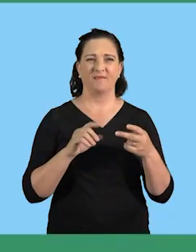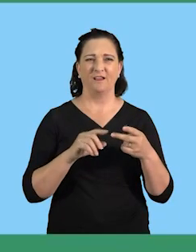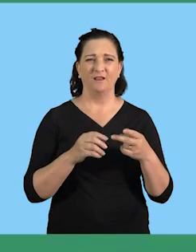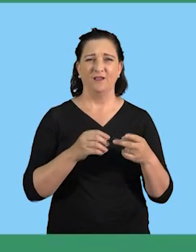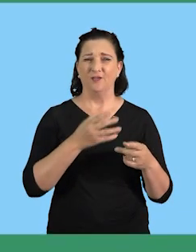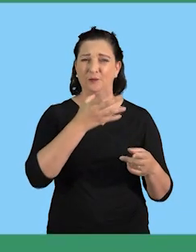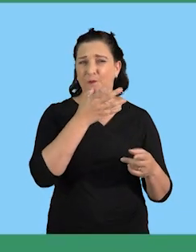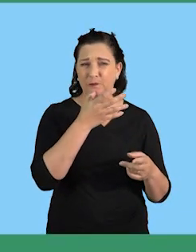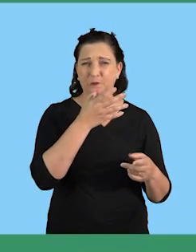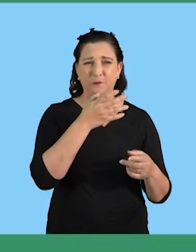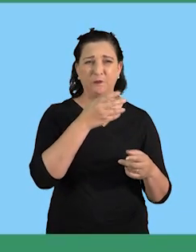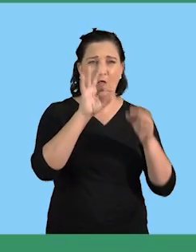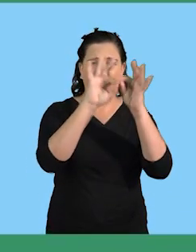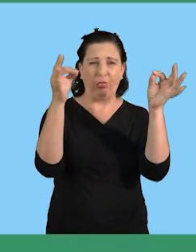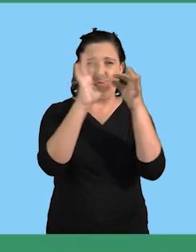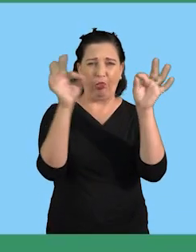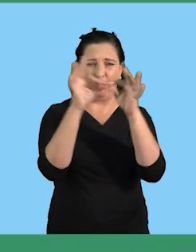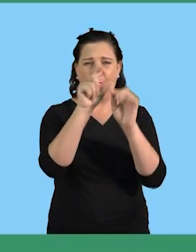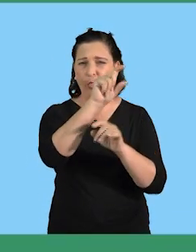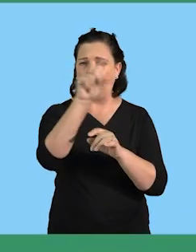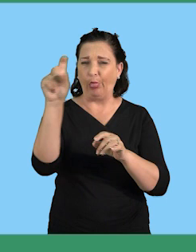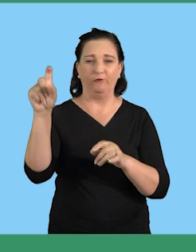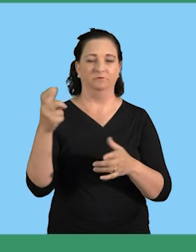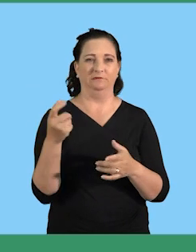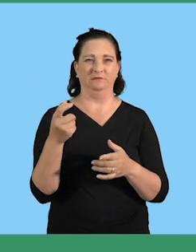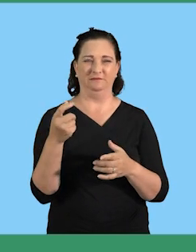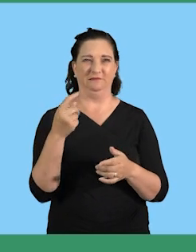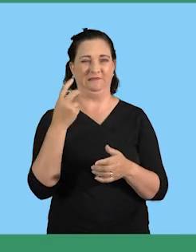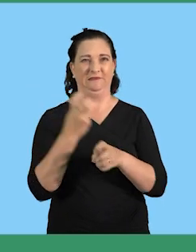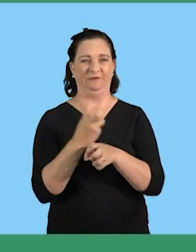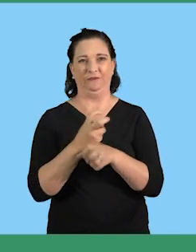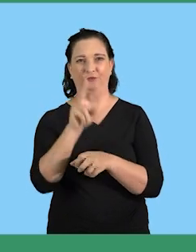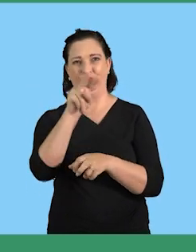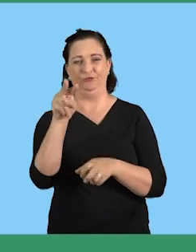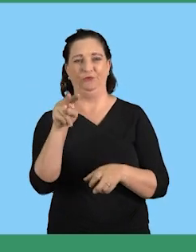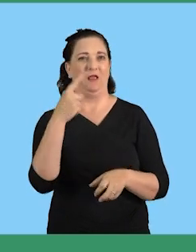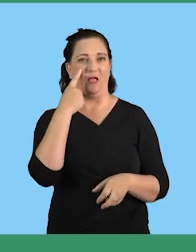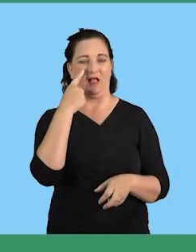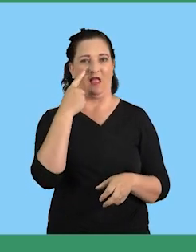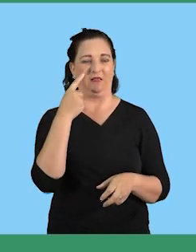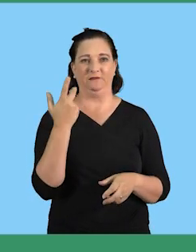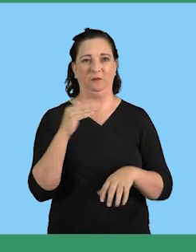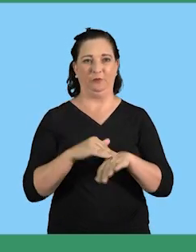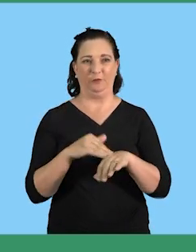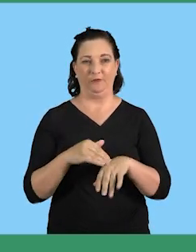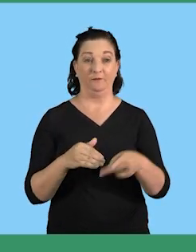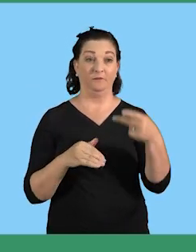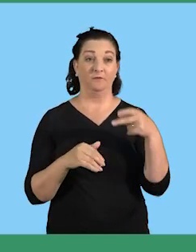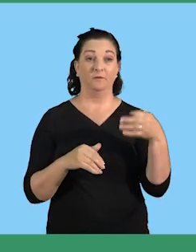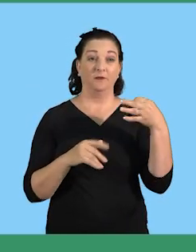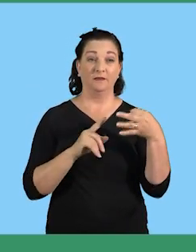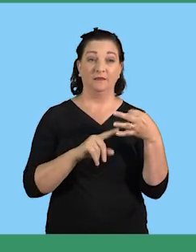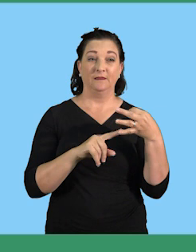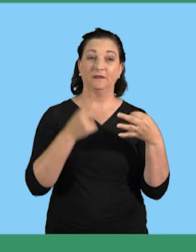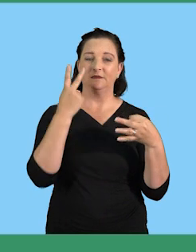too much writing on them, because it gets to be too cluttered maybe, and it's disturbing for the eye. So it should